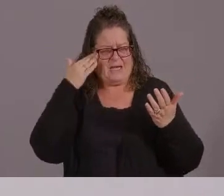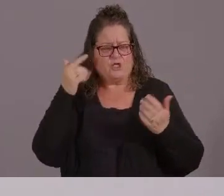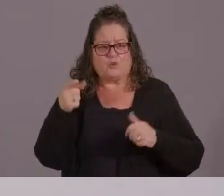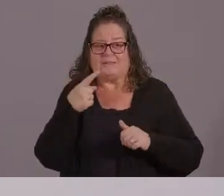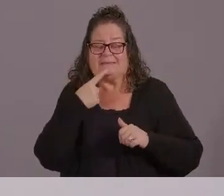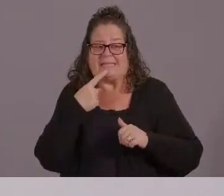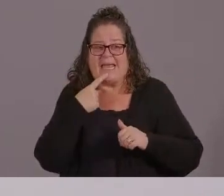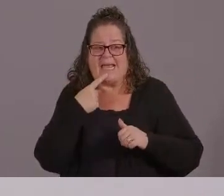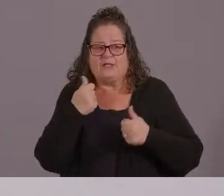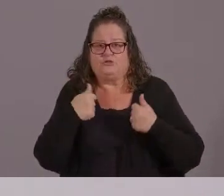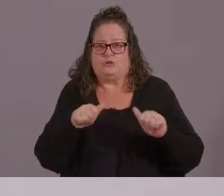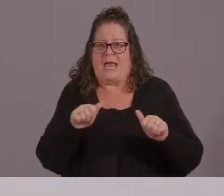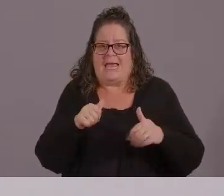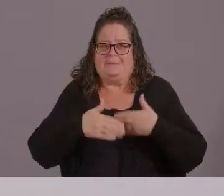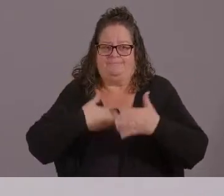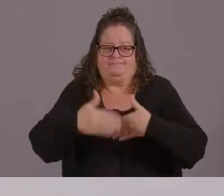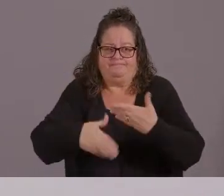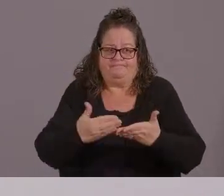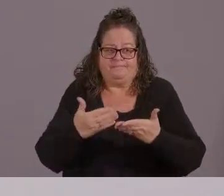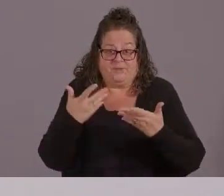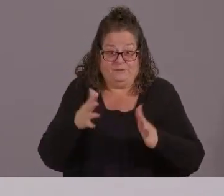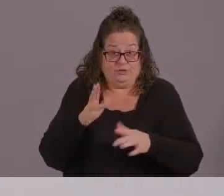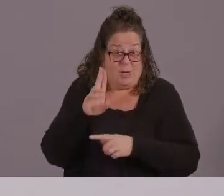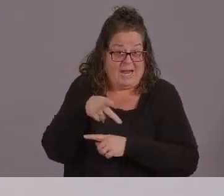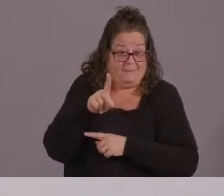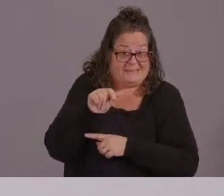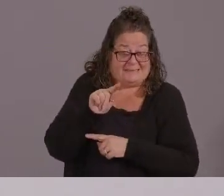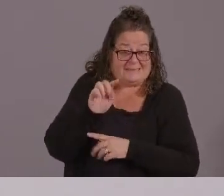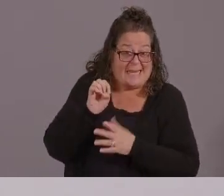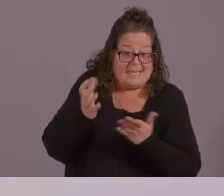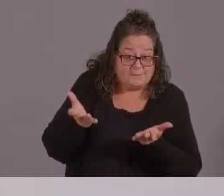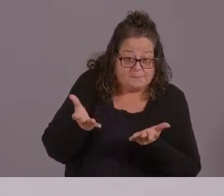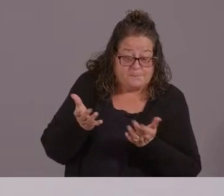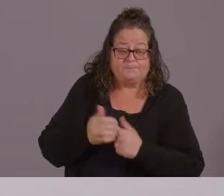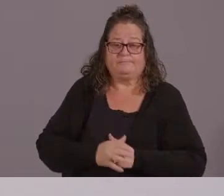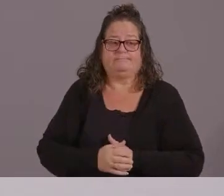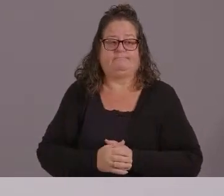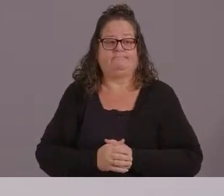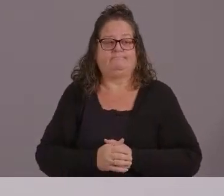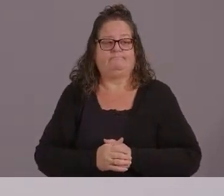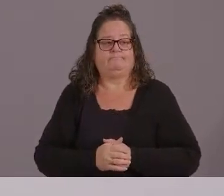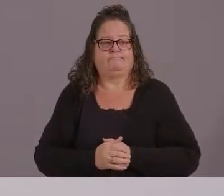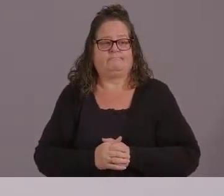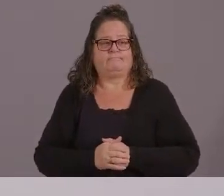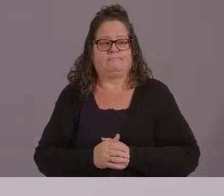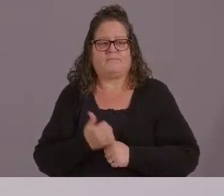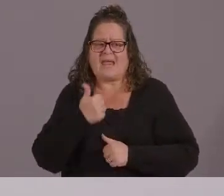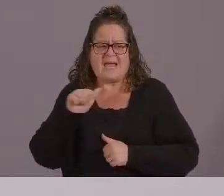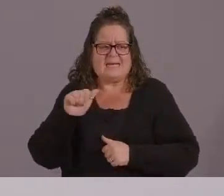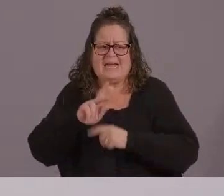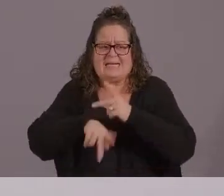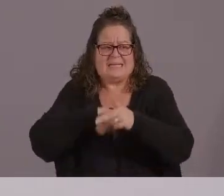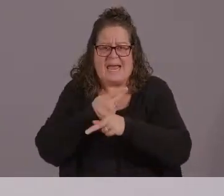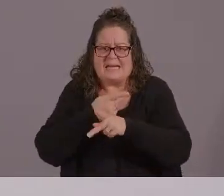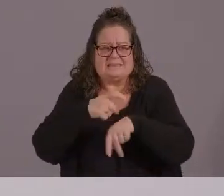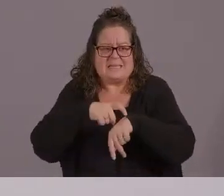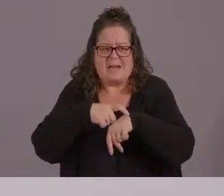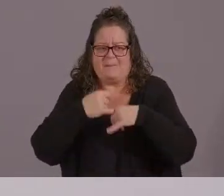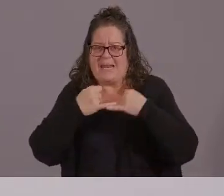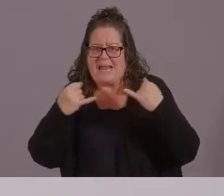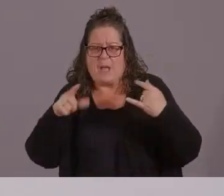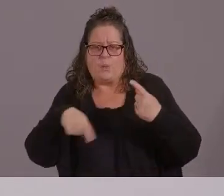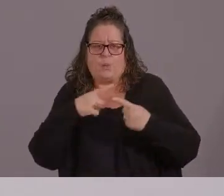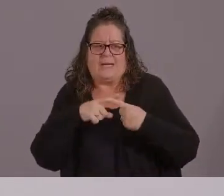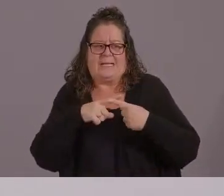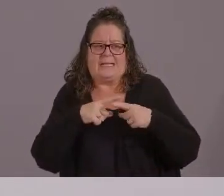details about the steps the state is taking to make sure that site is more accessible? Or is there just any kind of timeline for when individuals with vision loss throughout